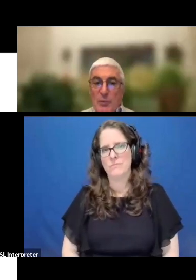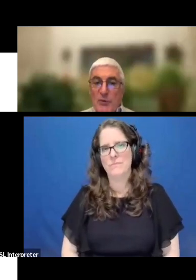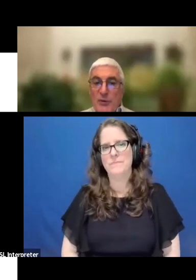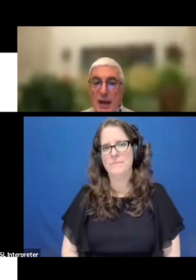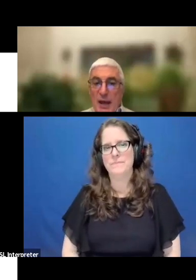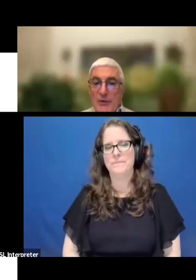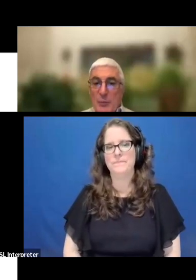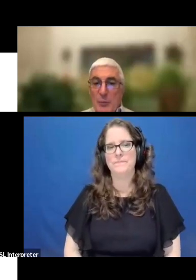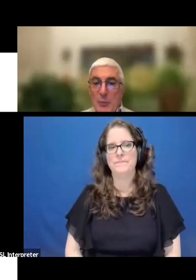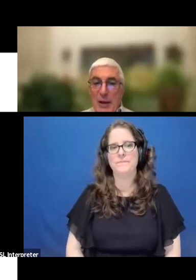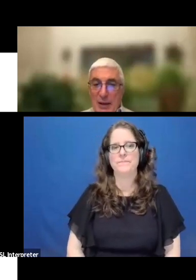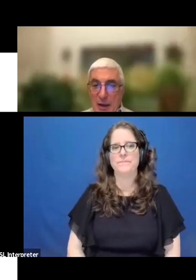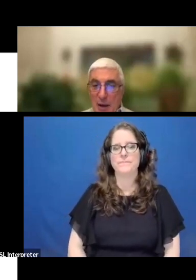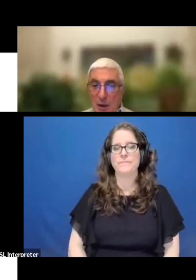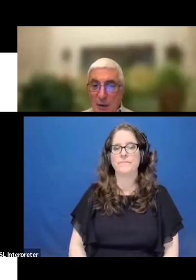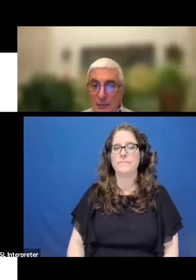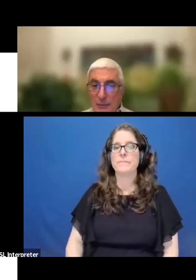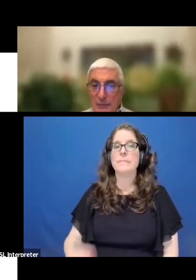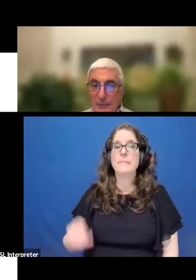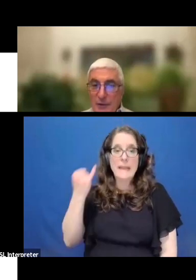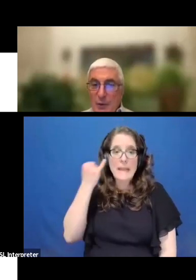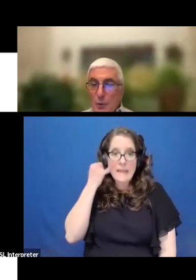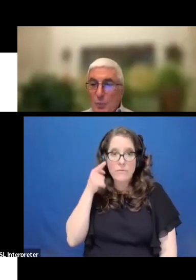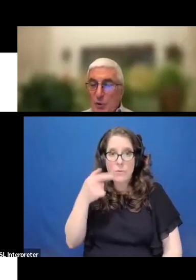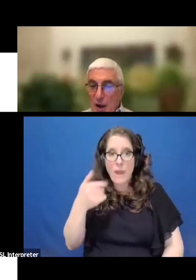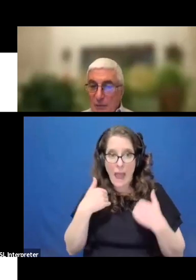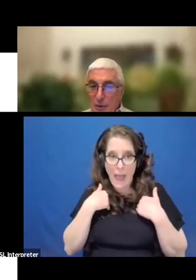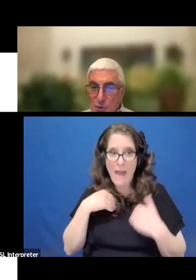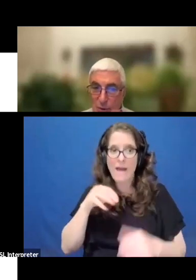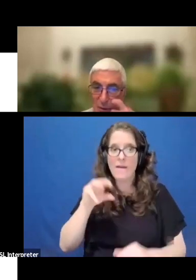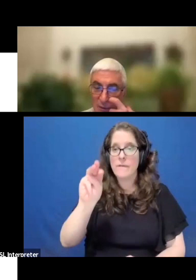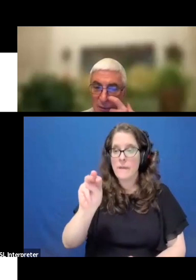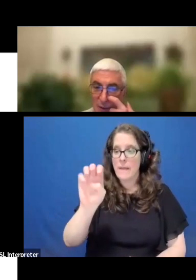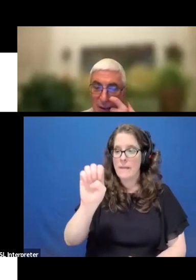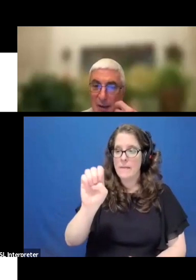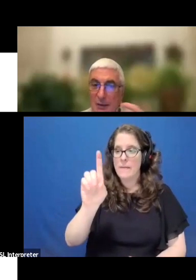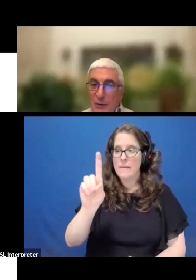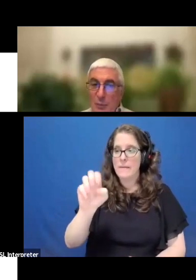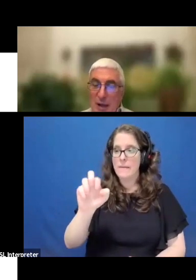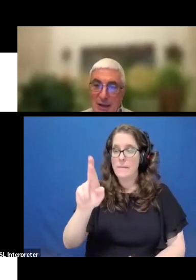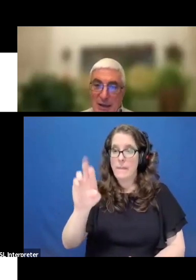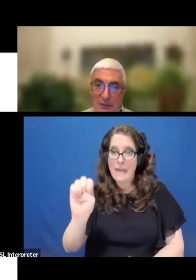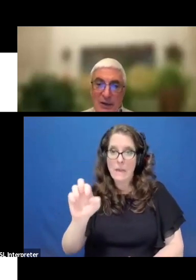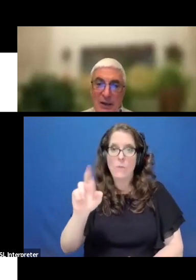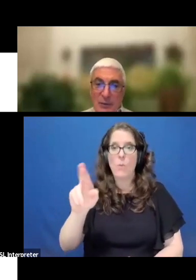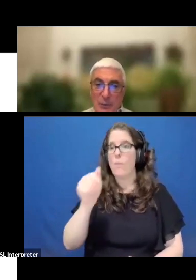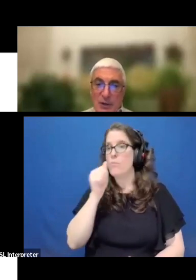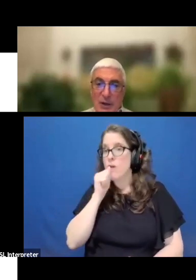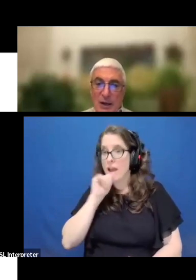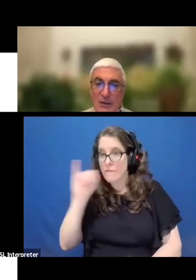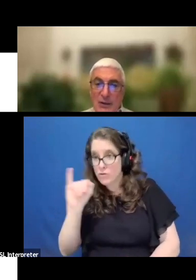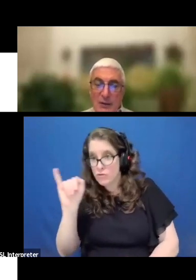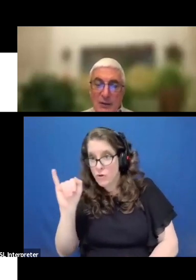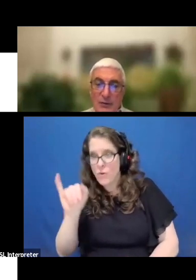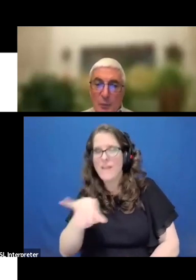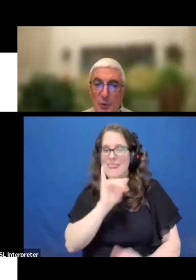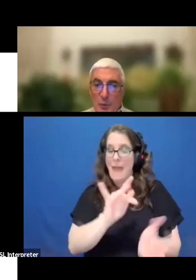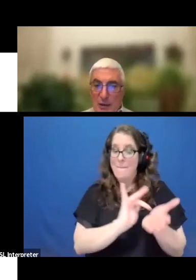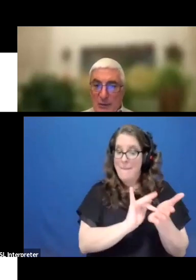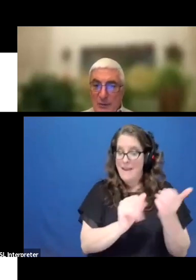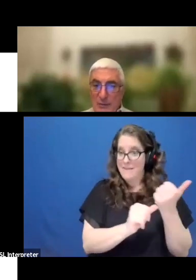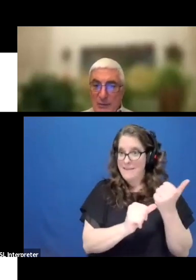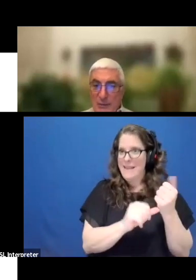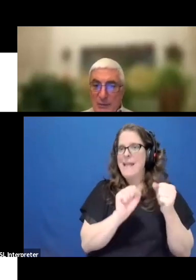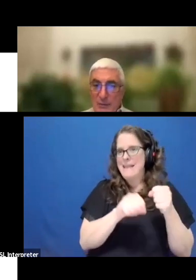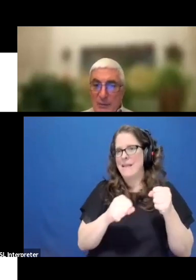If a person has Medicare or private insurance, the Medicaid they get through EID can